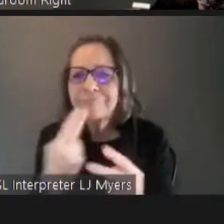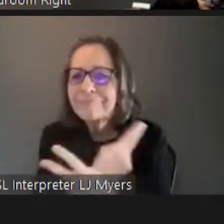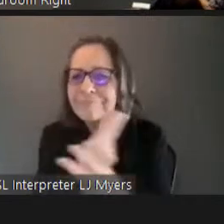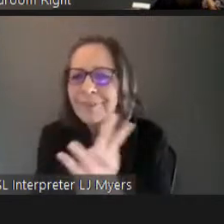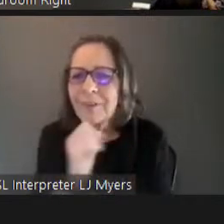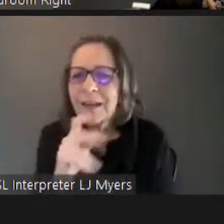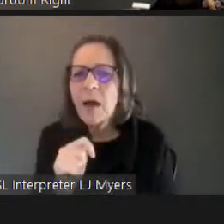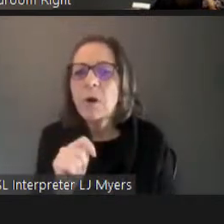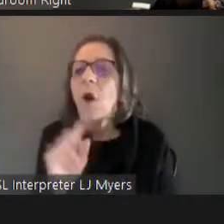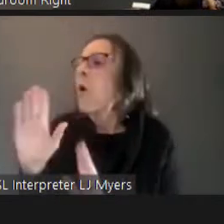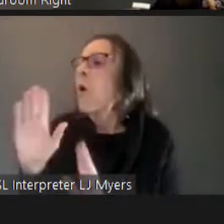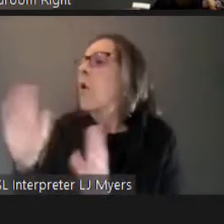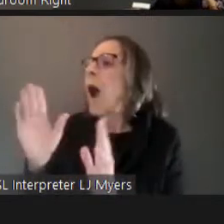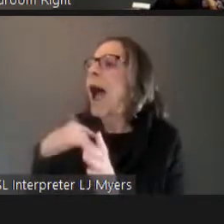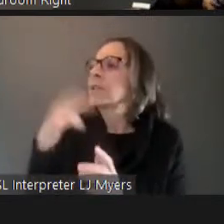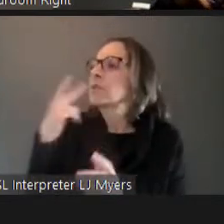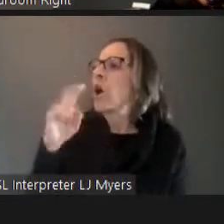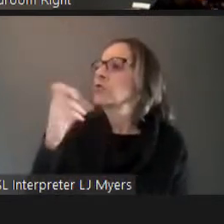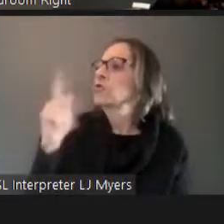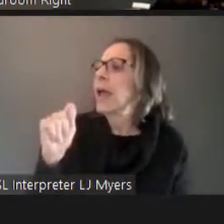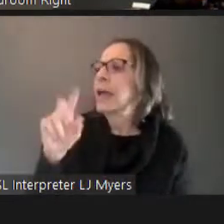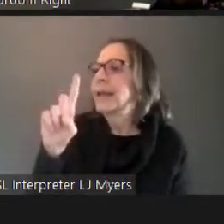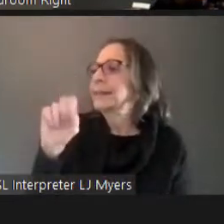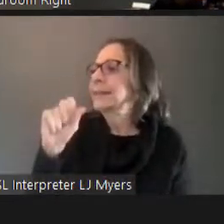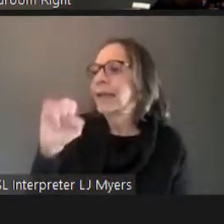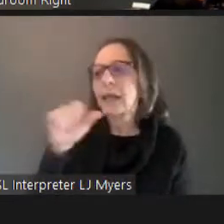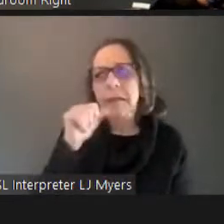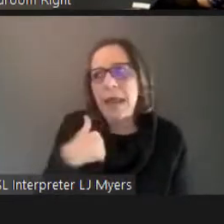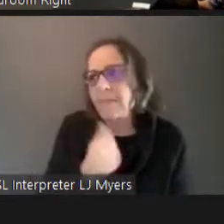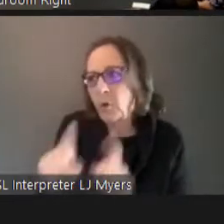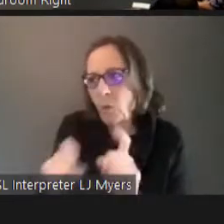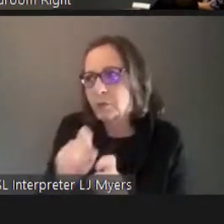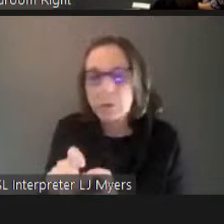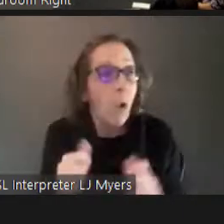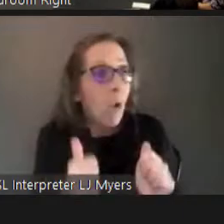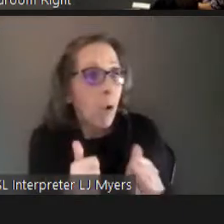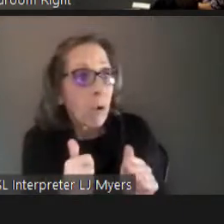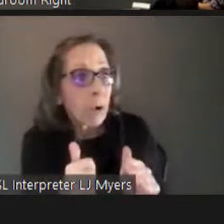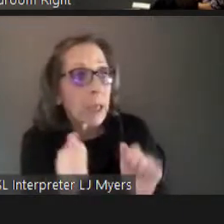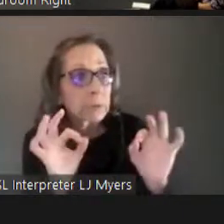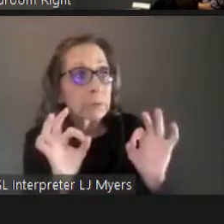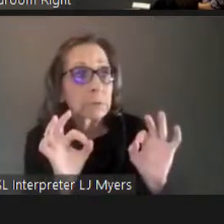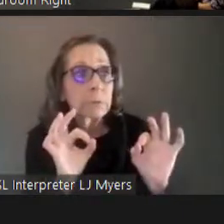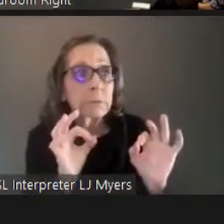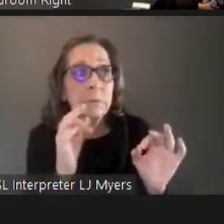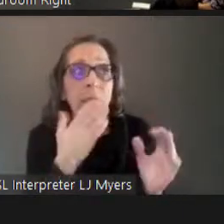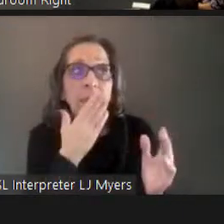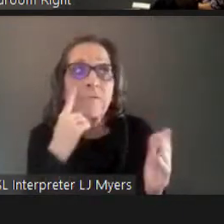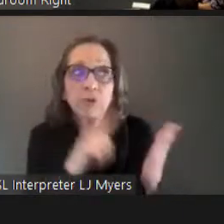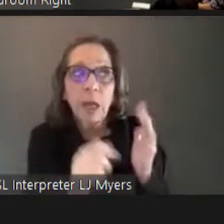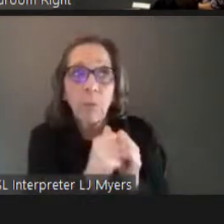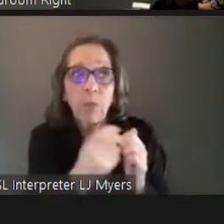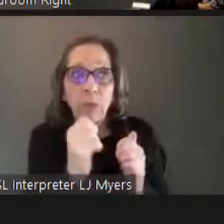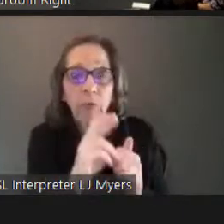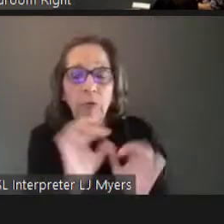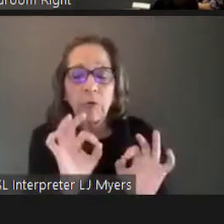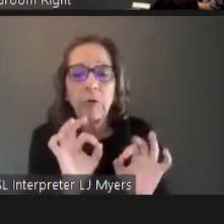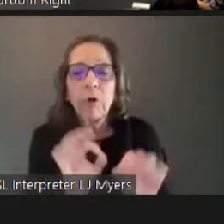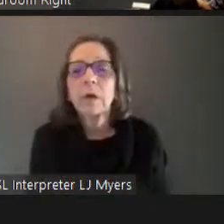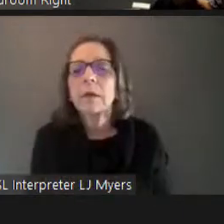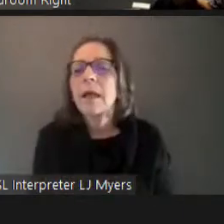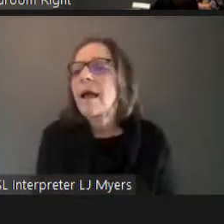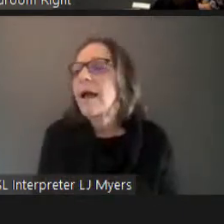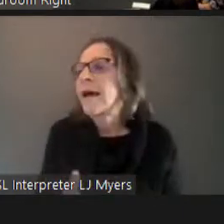Okay, great. Sorry, I just saw something in the chat. Danielle didn't have any questions. I'm sorry. I didn't- Oh, no worries. Thank you for checking with her. Yeah. Thank you so